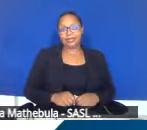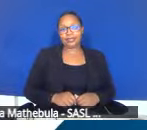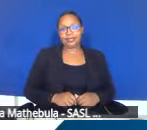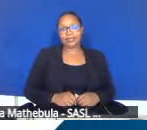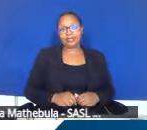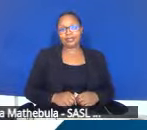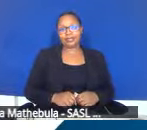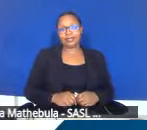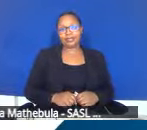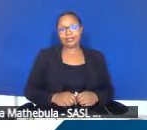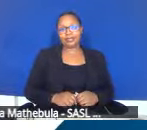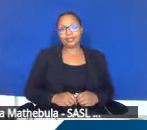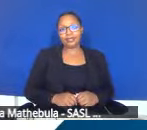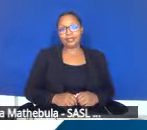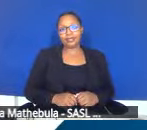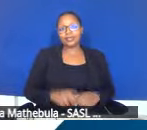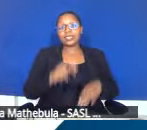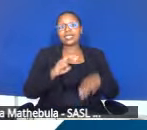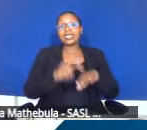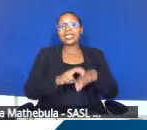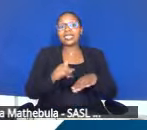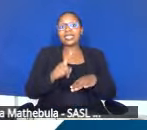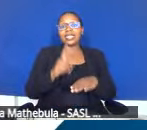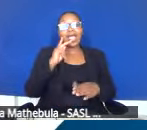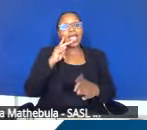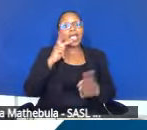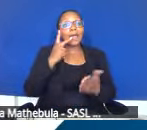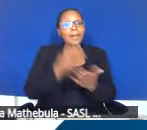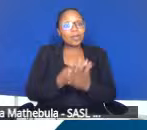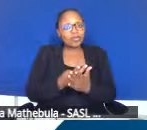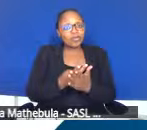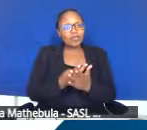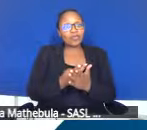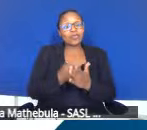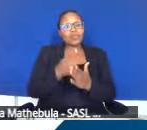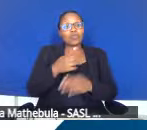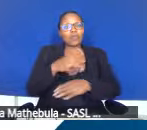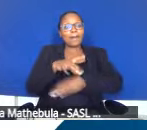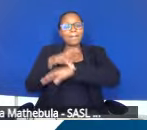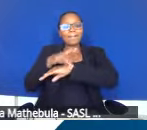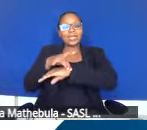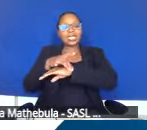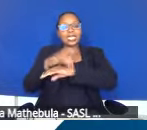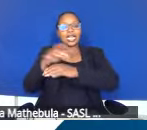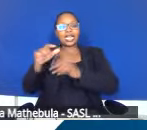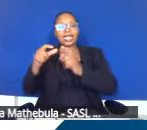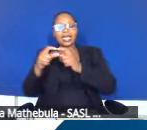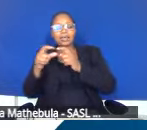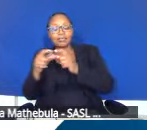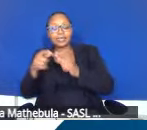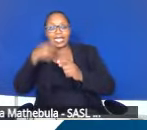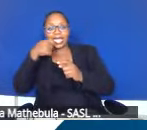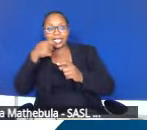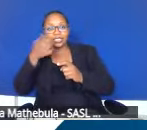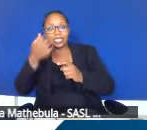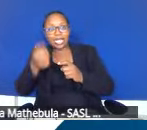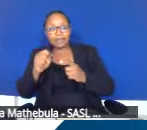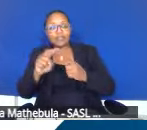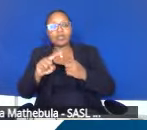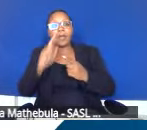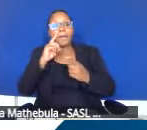Proof of contributions paid to a registered medical scheme or any other fund registered under